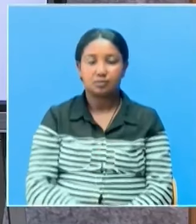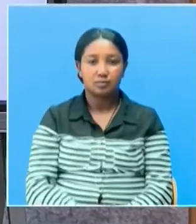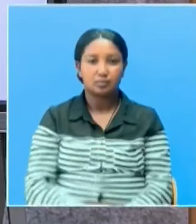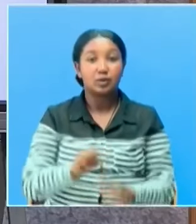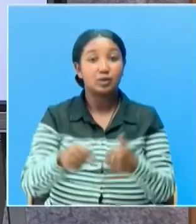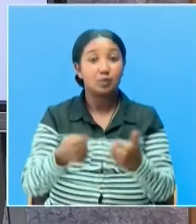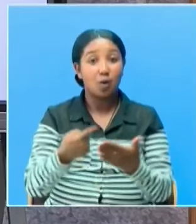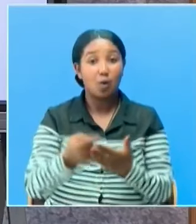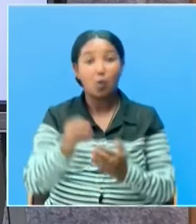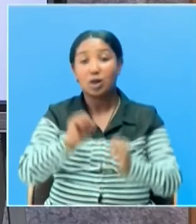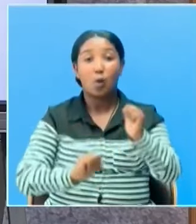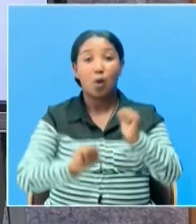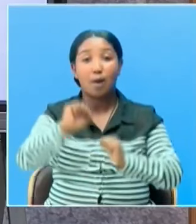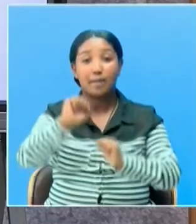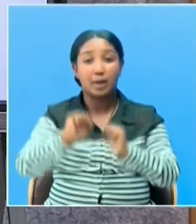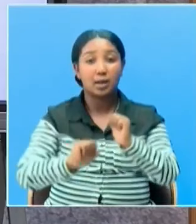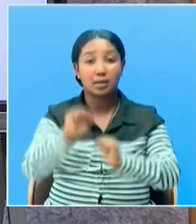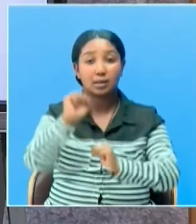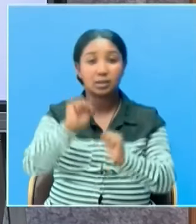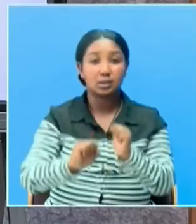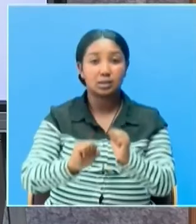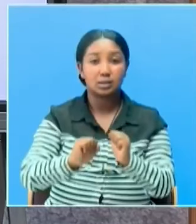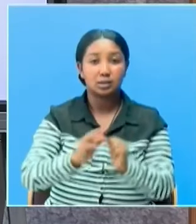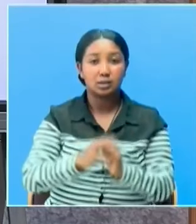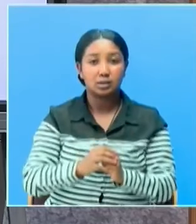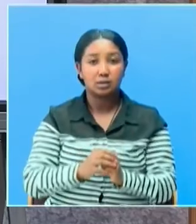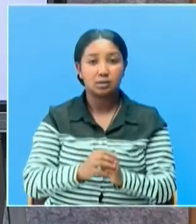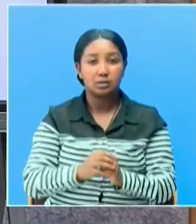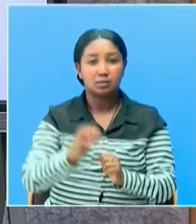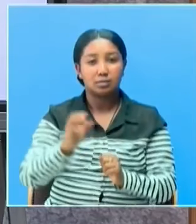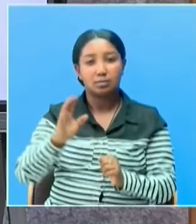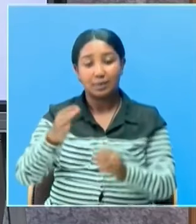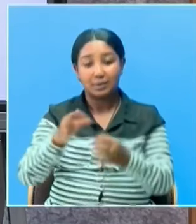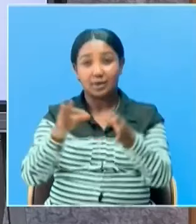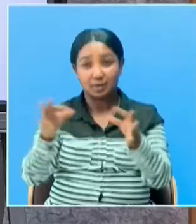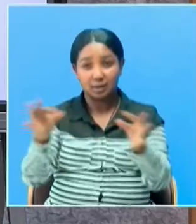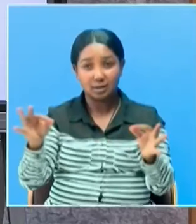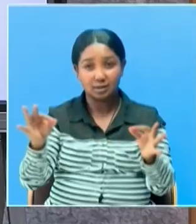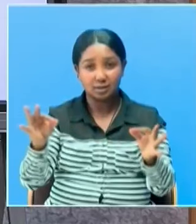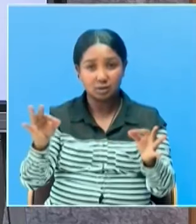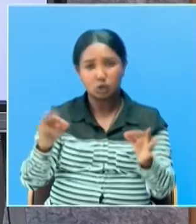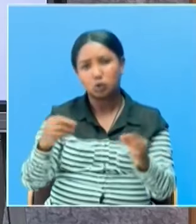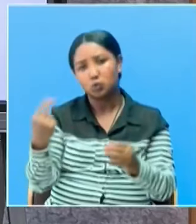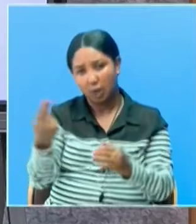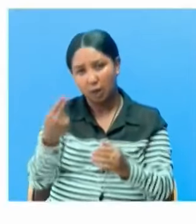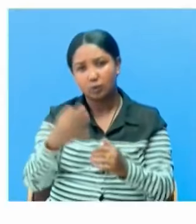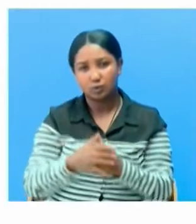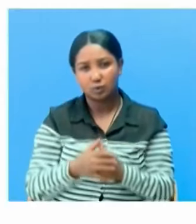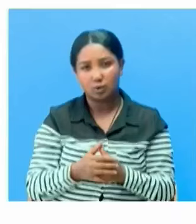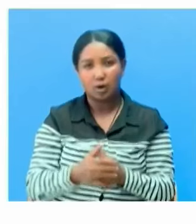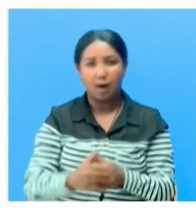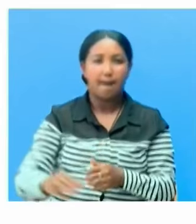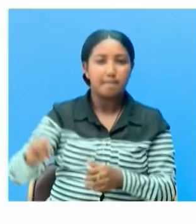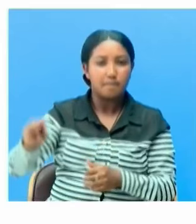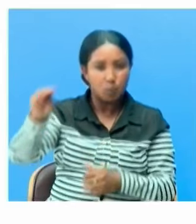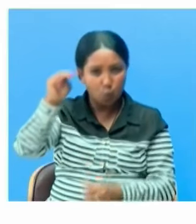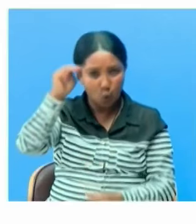So when we are comparing this maybe sentence, we can use what?